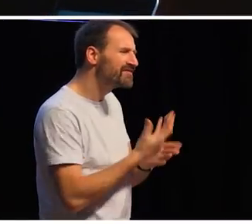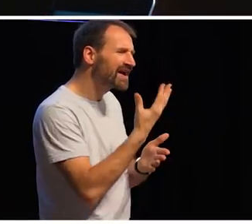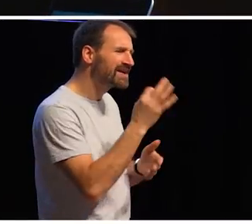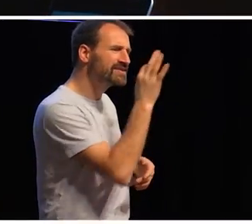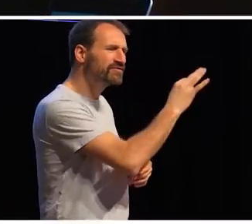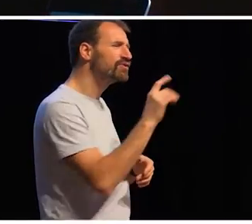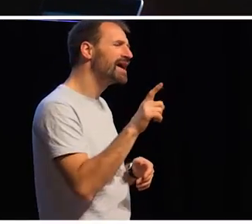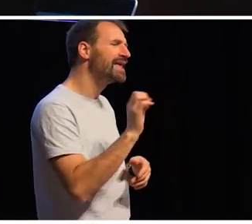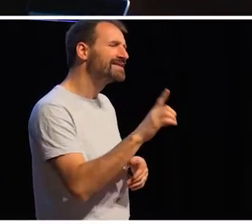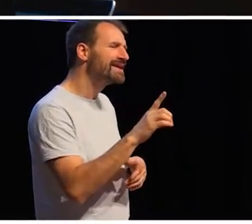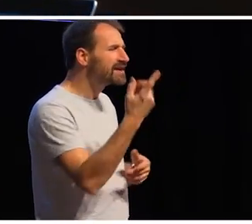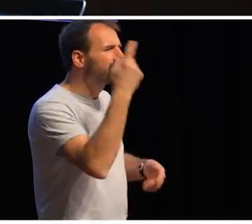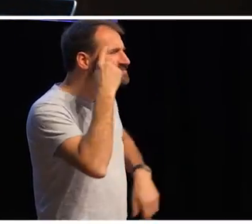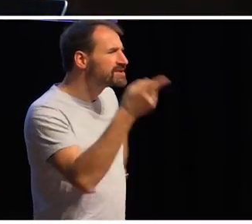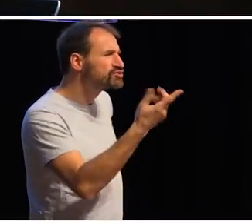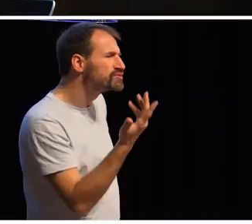app. Can I have some answers?